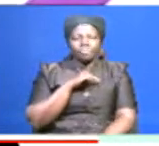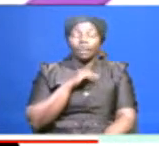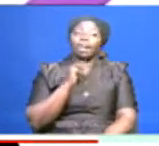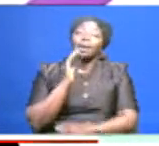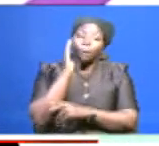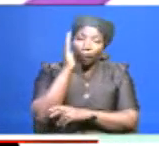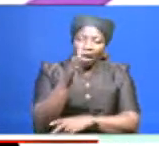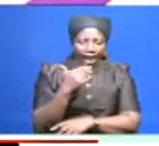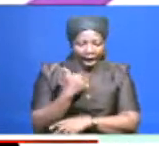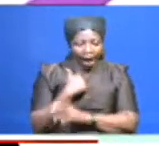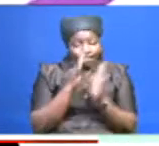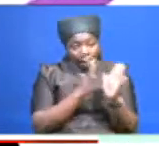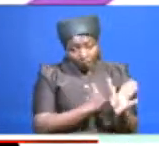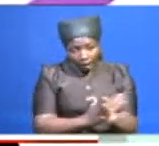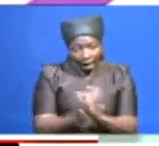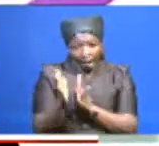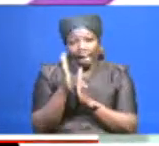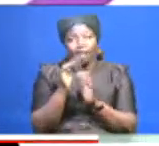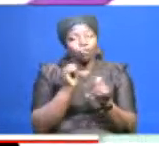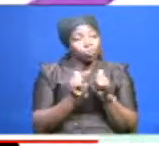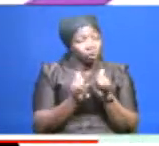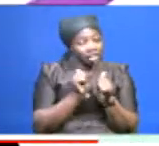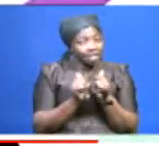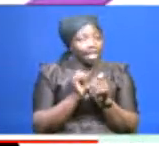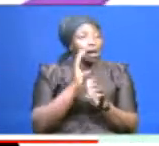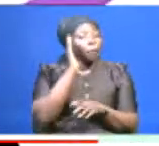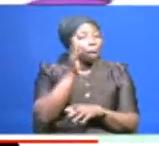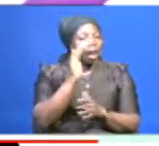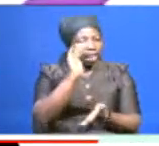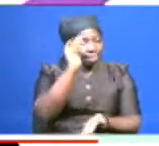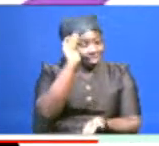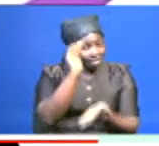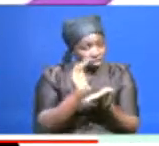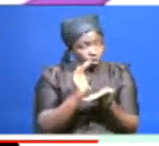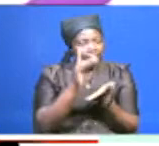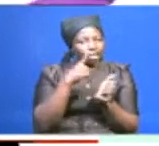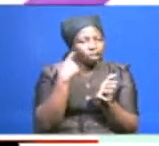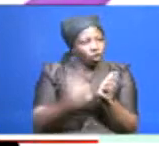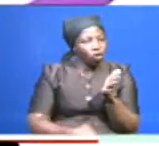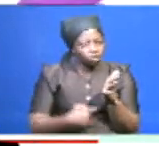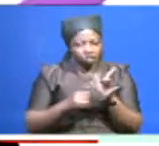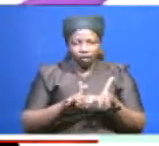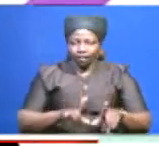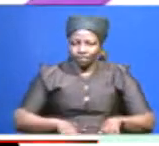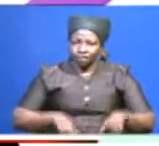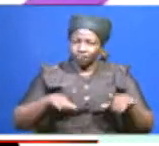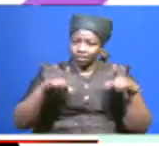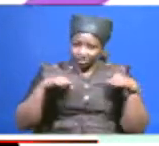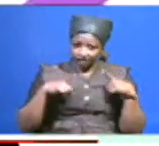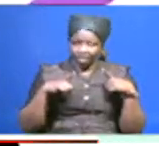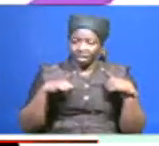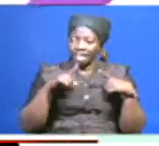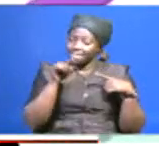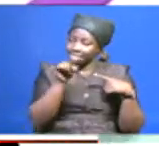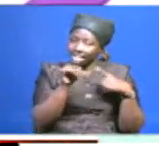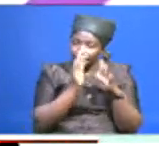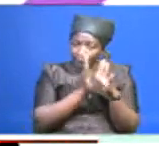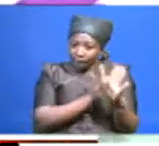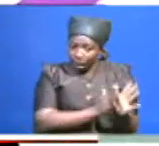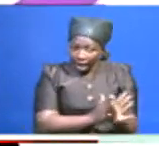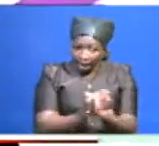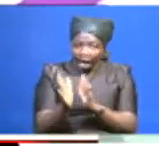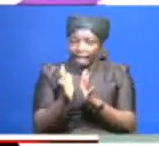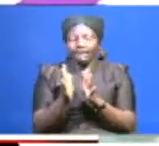tutakuwa na mpango ambayo itateremusha gharama ya maisha. Na hiyo mpango